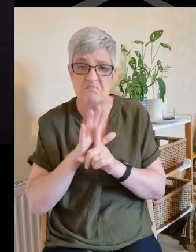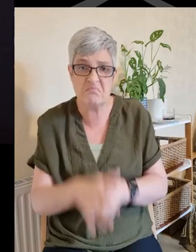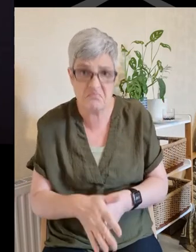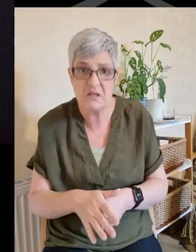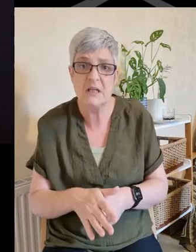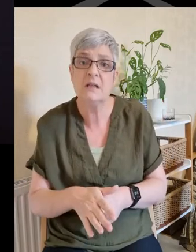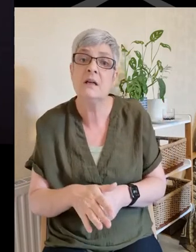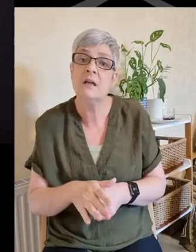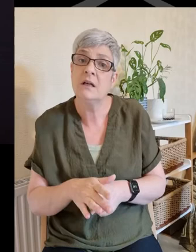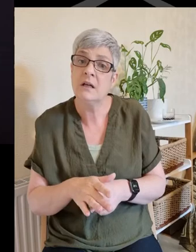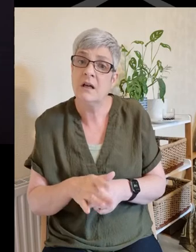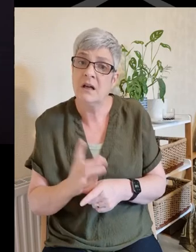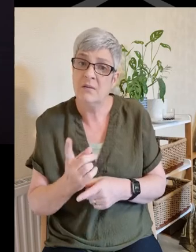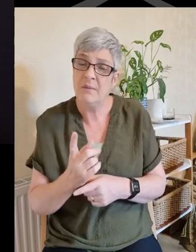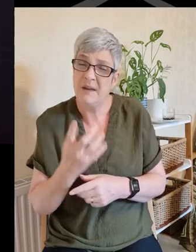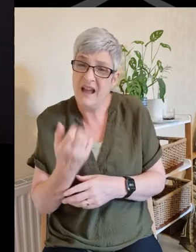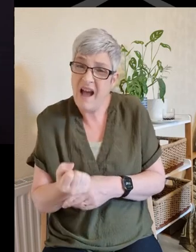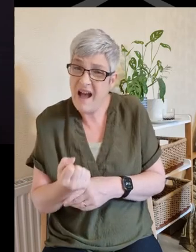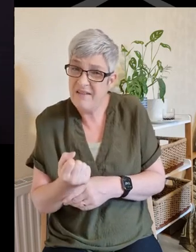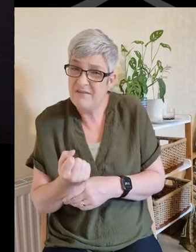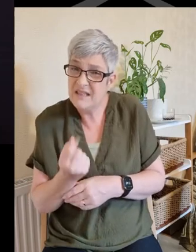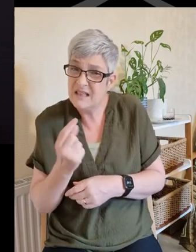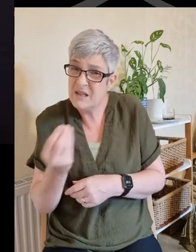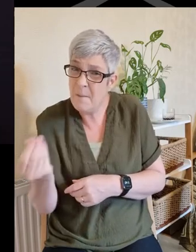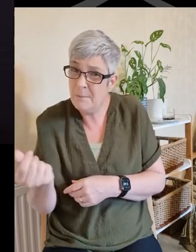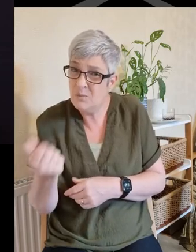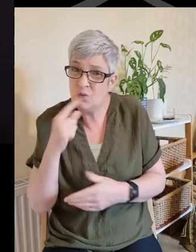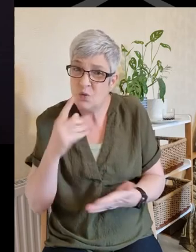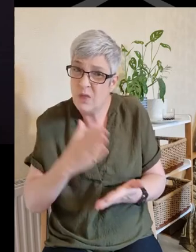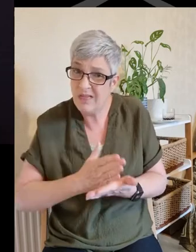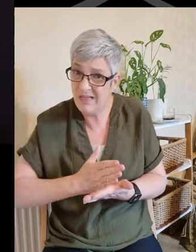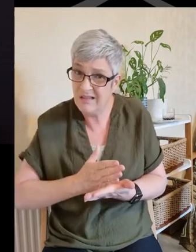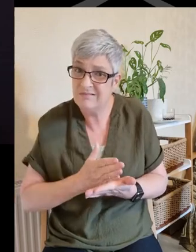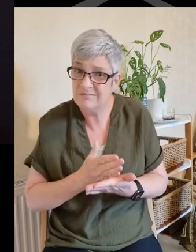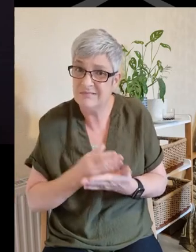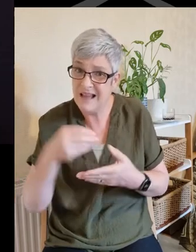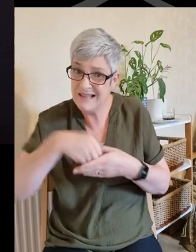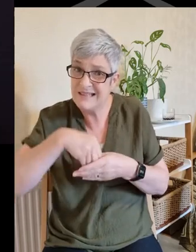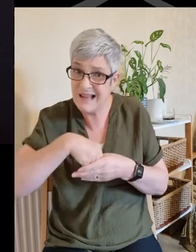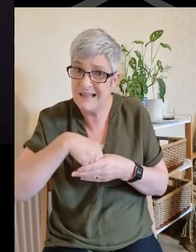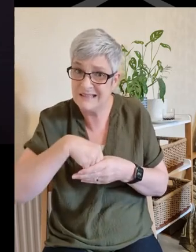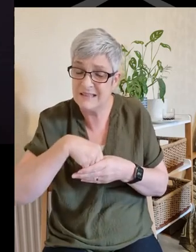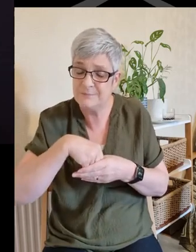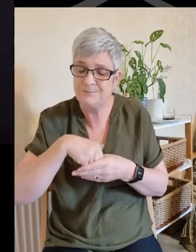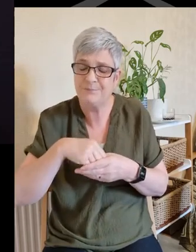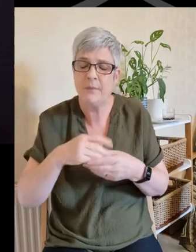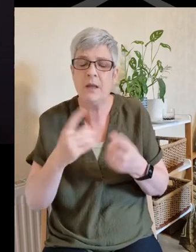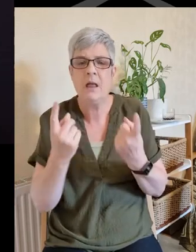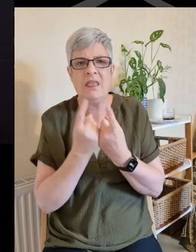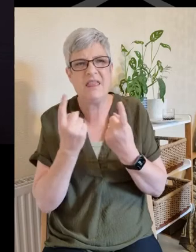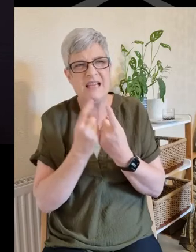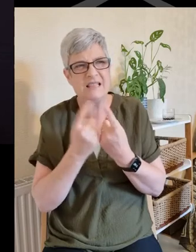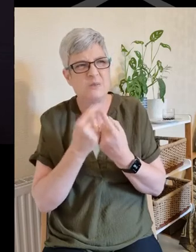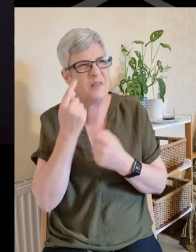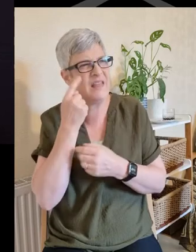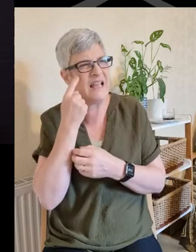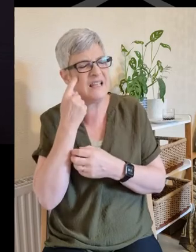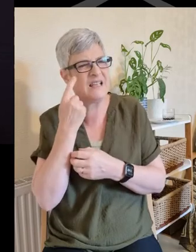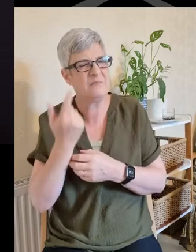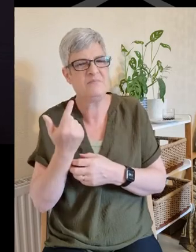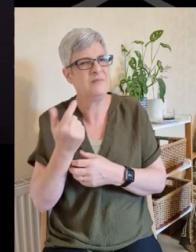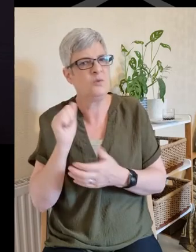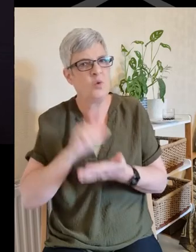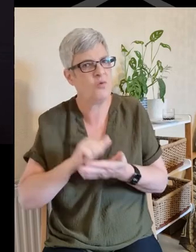might have a grain or more than a grain of truth to them. things that are deemed out of order now might have had